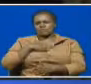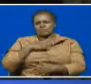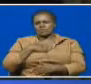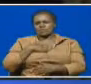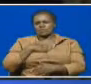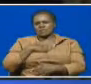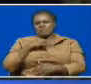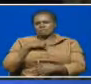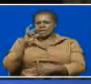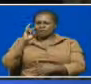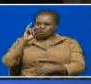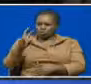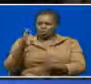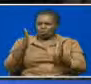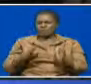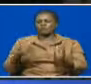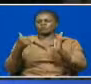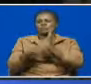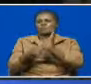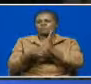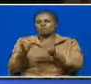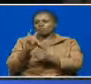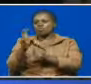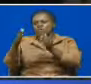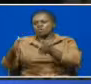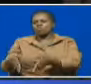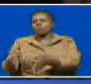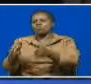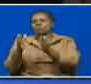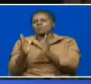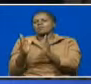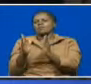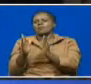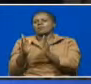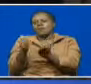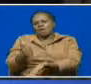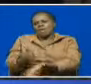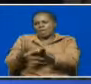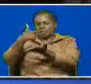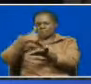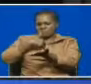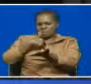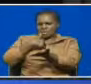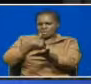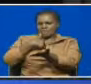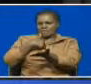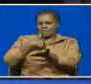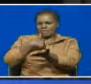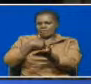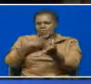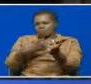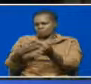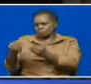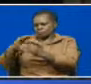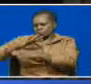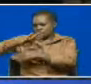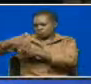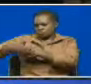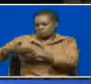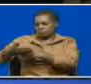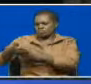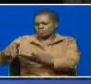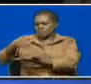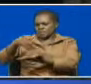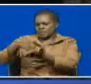saw someone who was troubled, who was looking for direction, and they helped me, and they took me to a rehabilitation program,